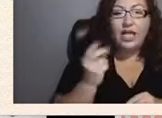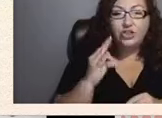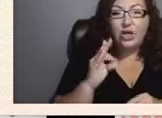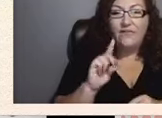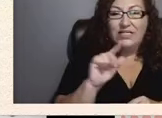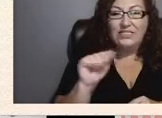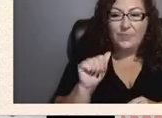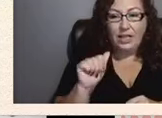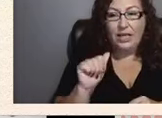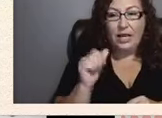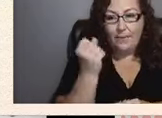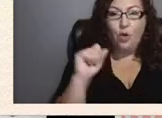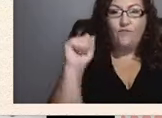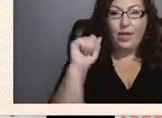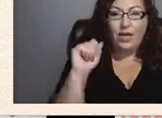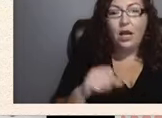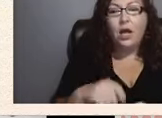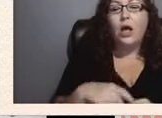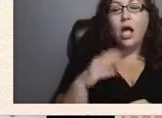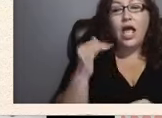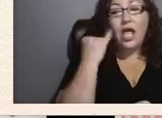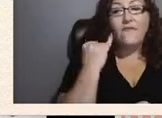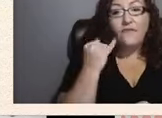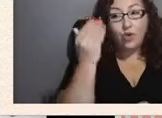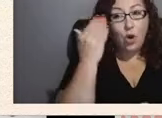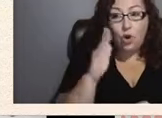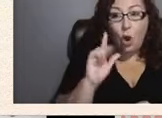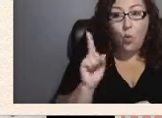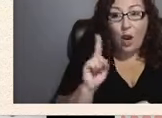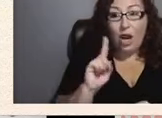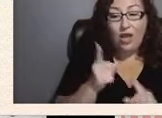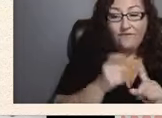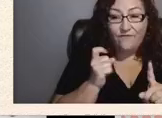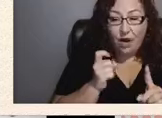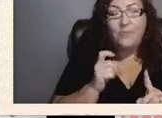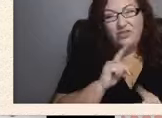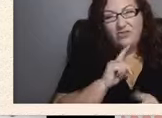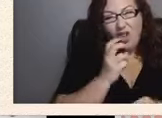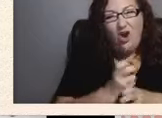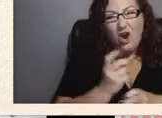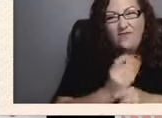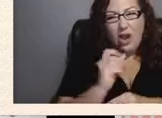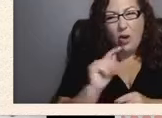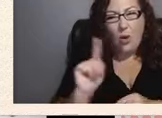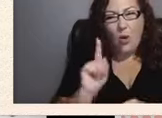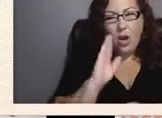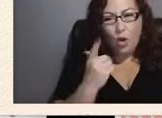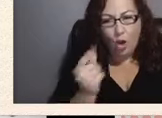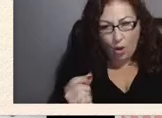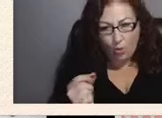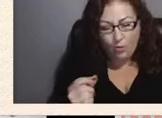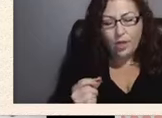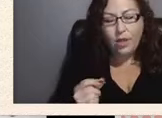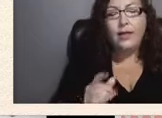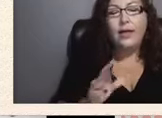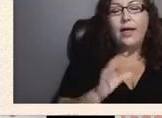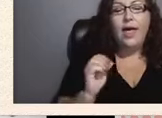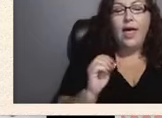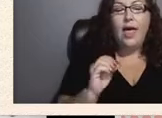movement. Because you know what? If you don't know where you came from, it's really hard to figure out where you're going to go. And what